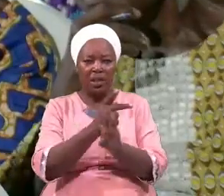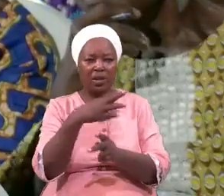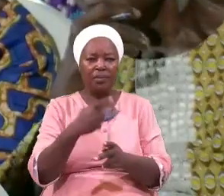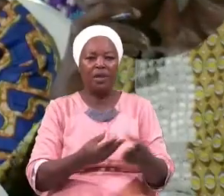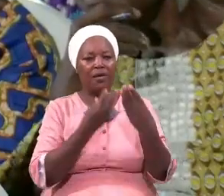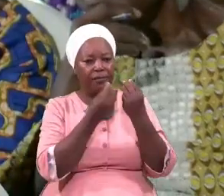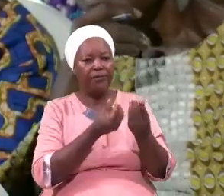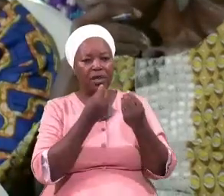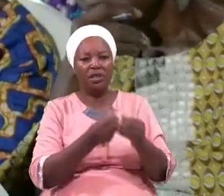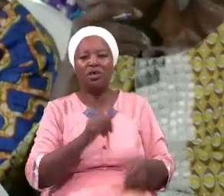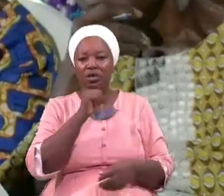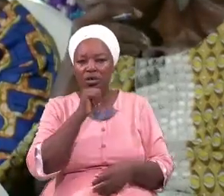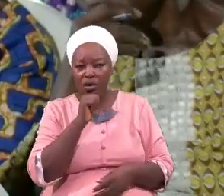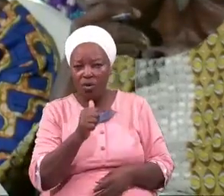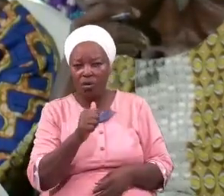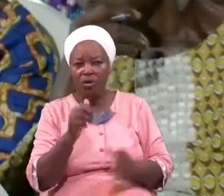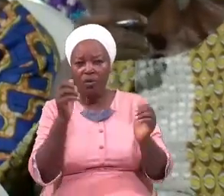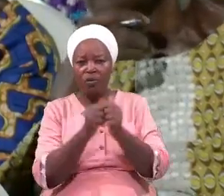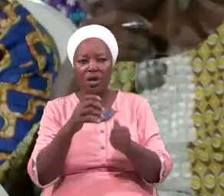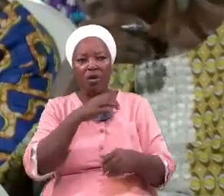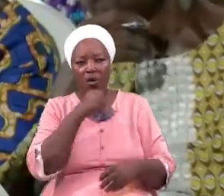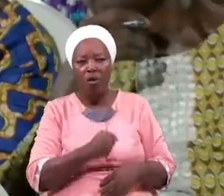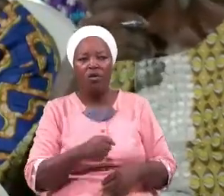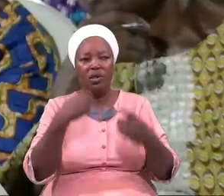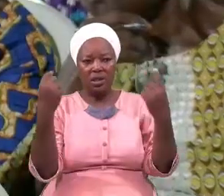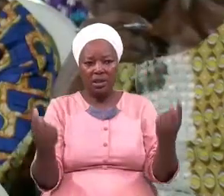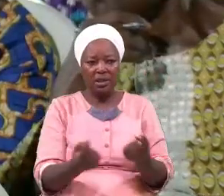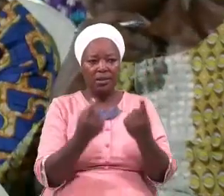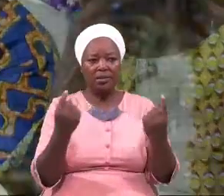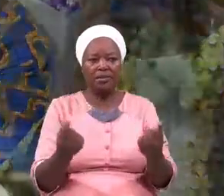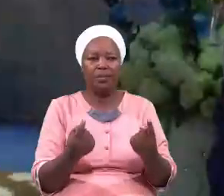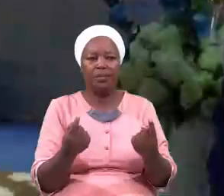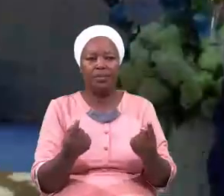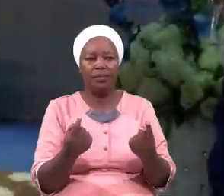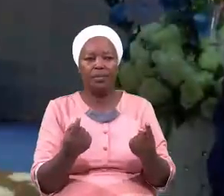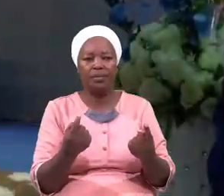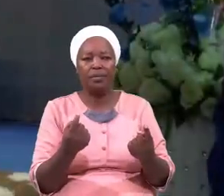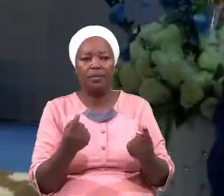feast not with the old leaven.